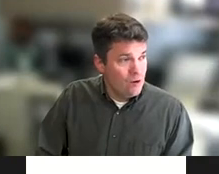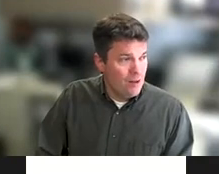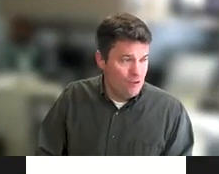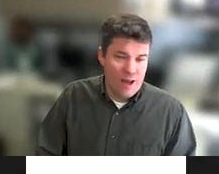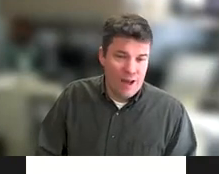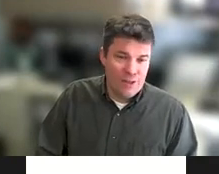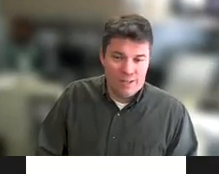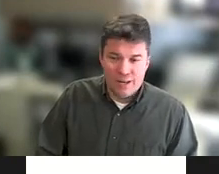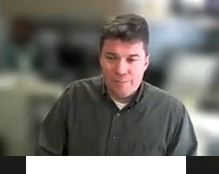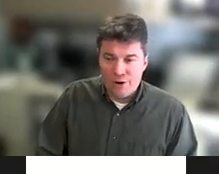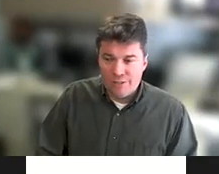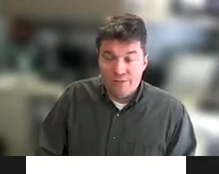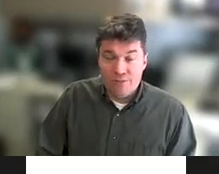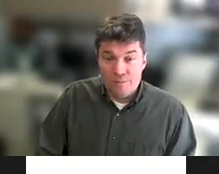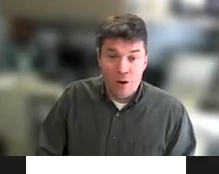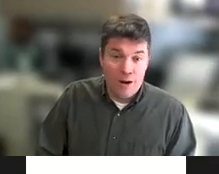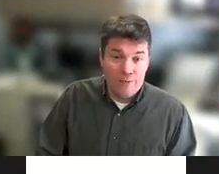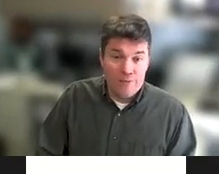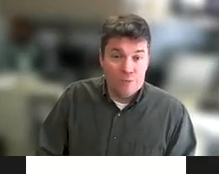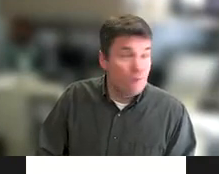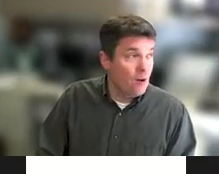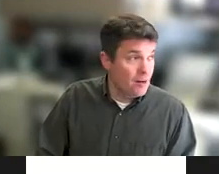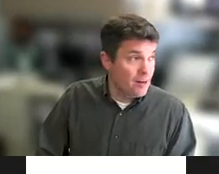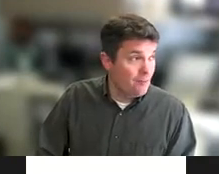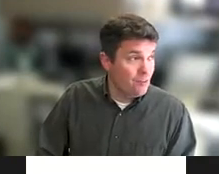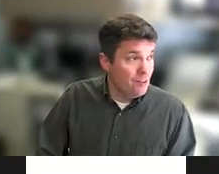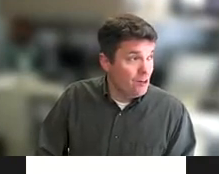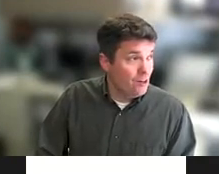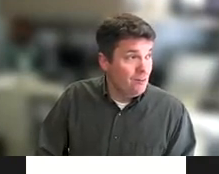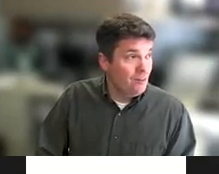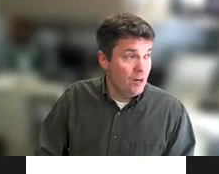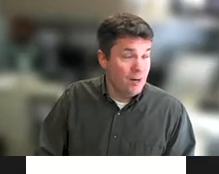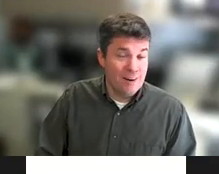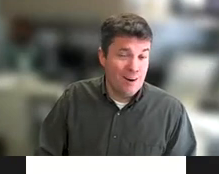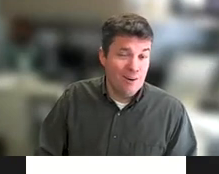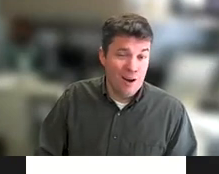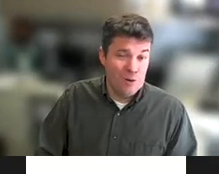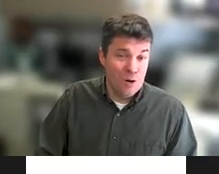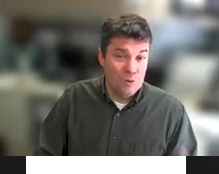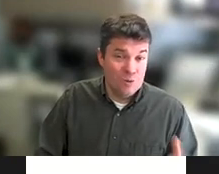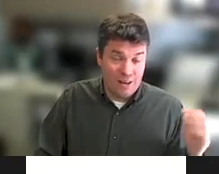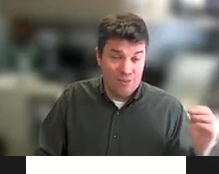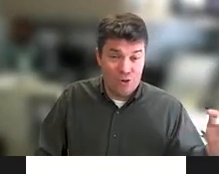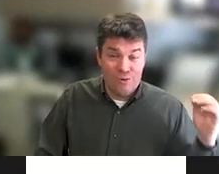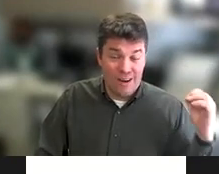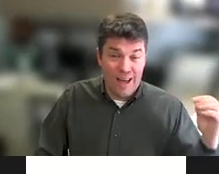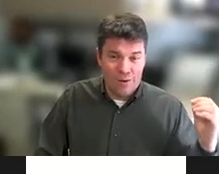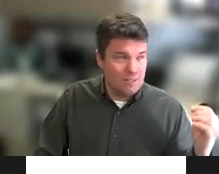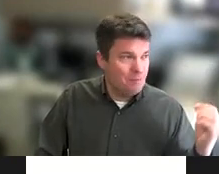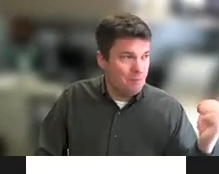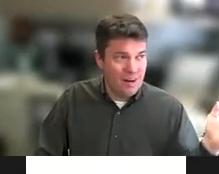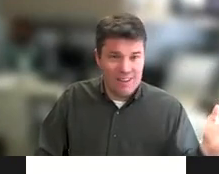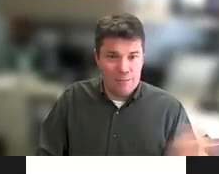the red one, I threw that in there as a comparison. My wife, who is profoundly deaf, she can hear low tones at a